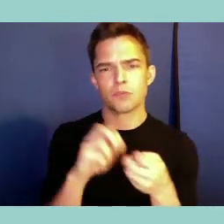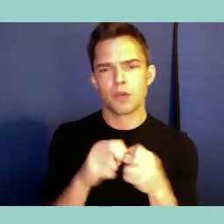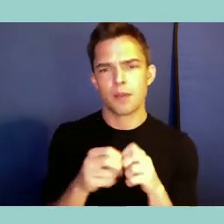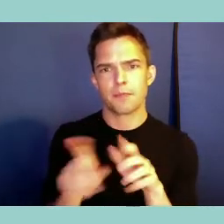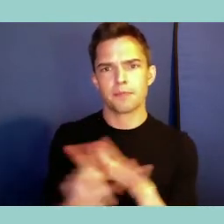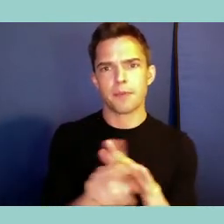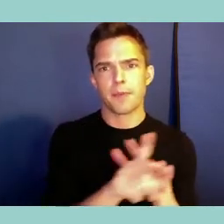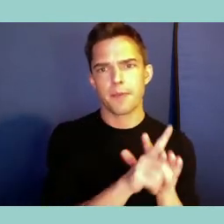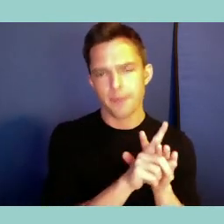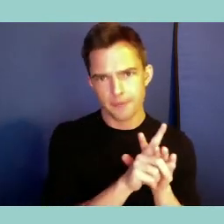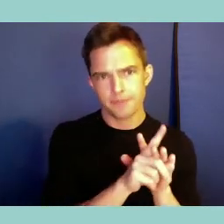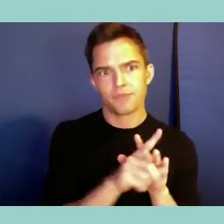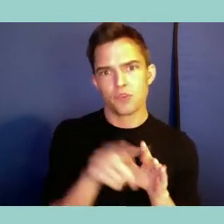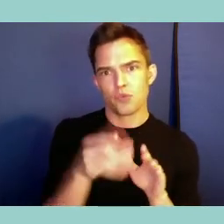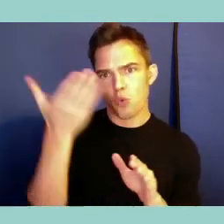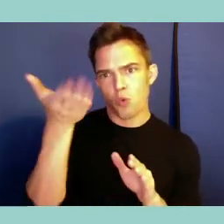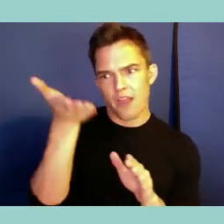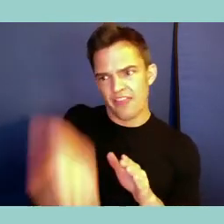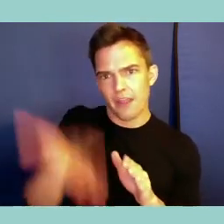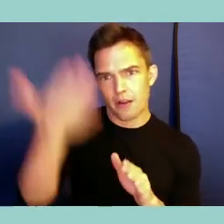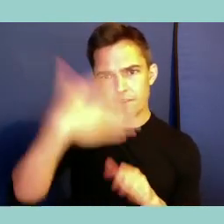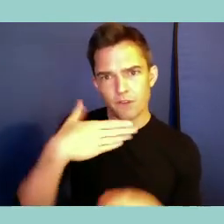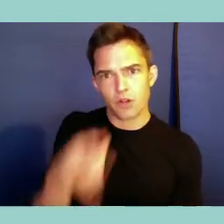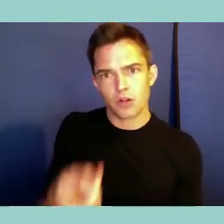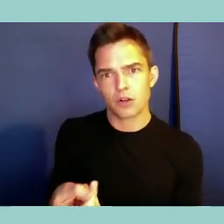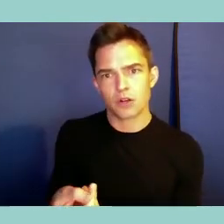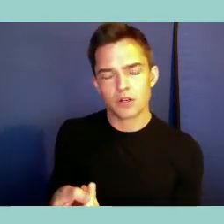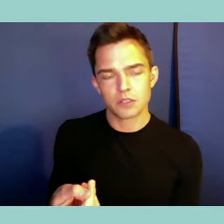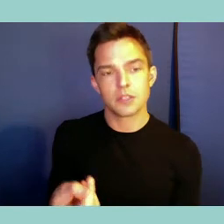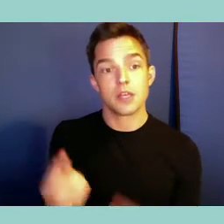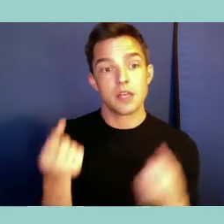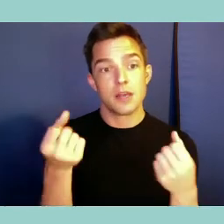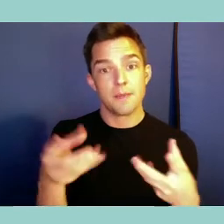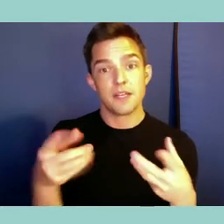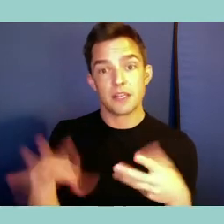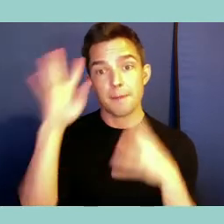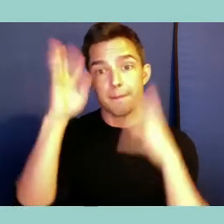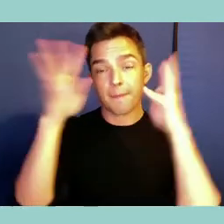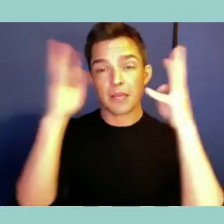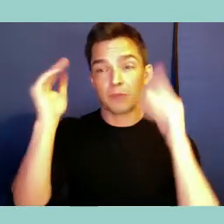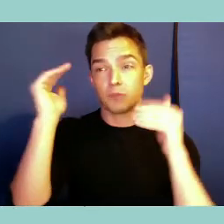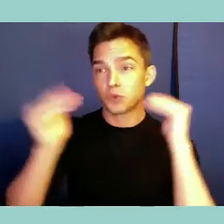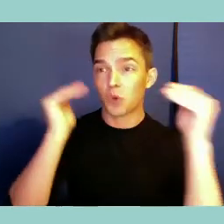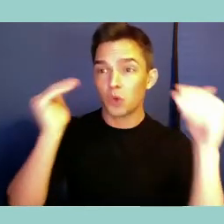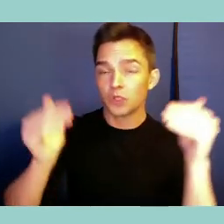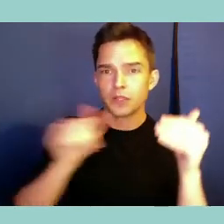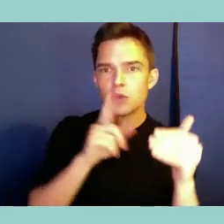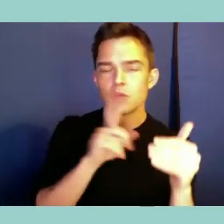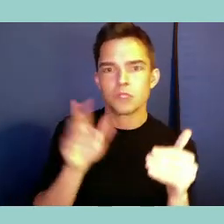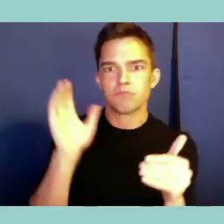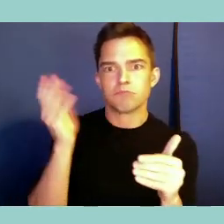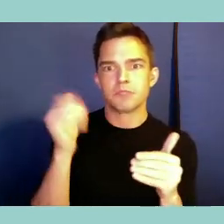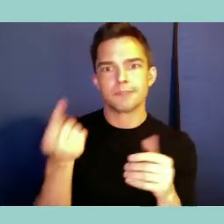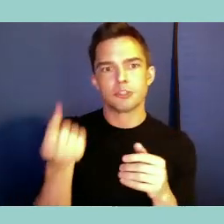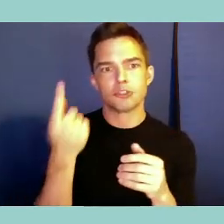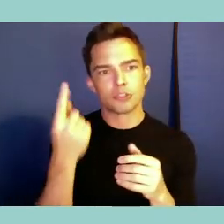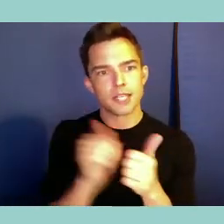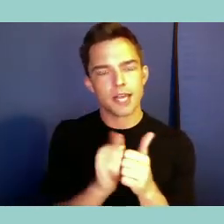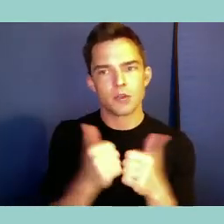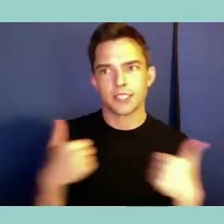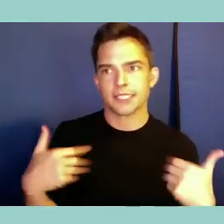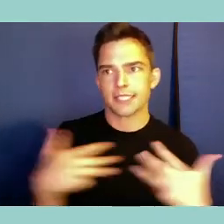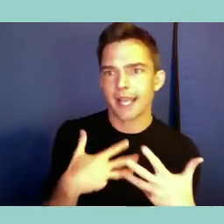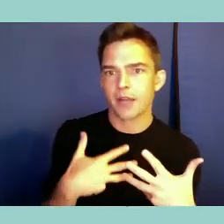and dangerous problems are right in front of them. And where many of the make-believe grown-ups don't really seem